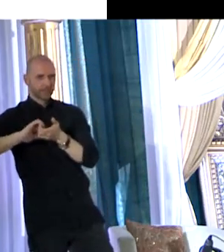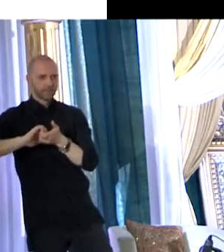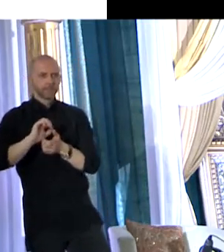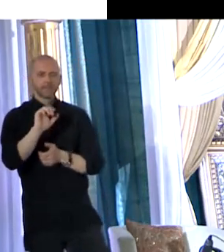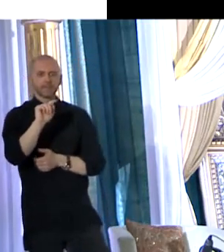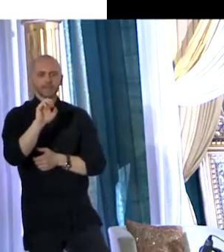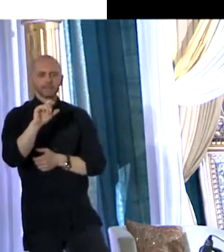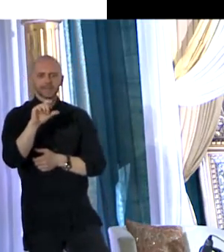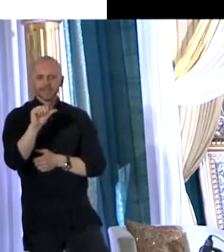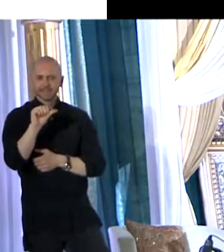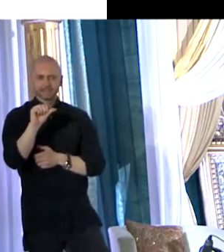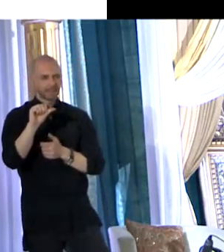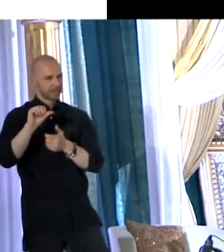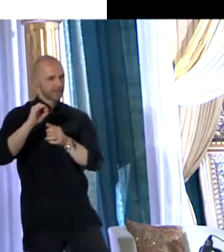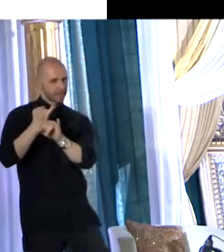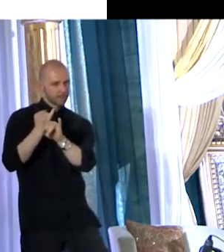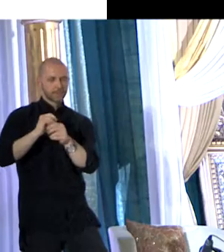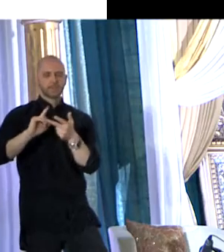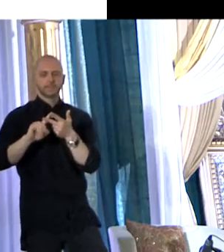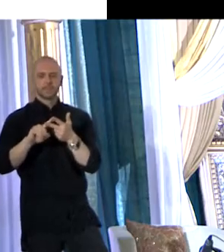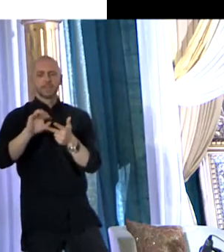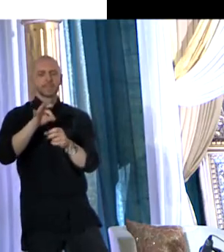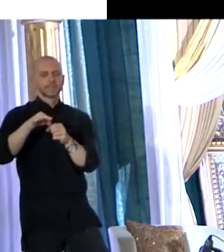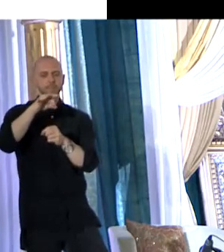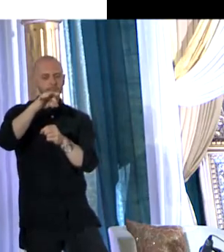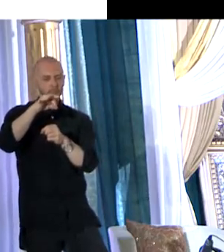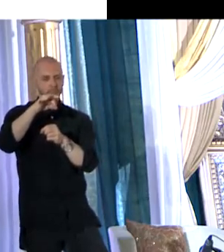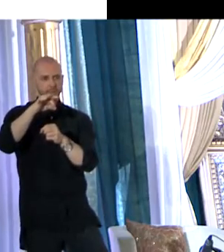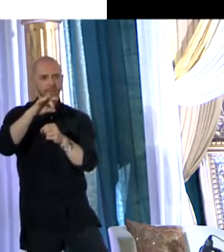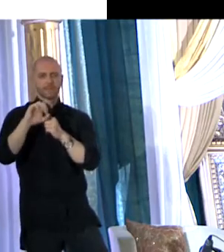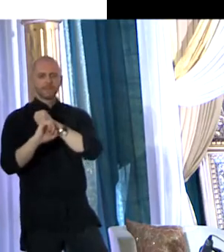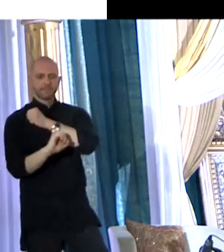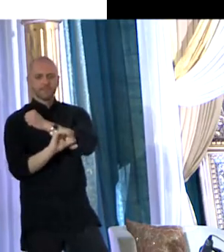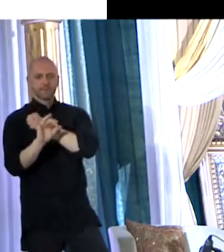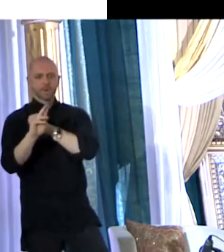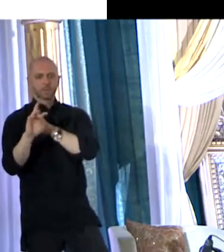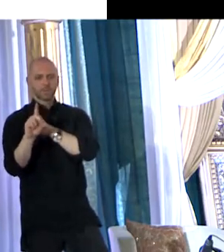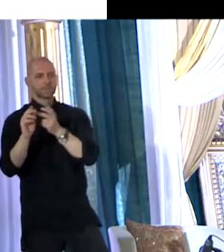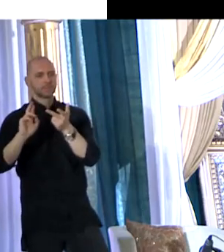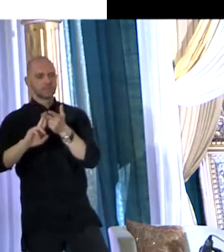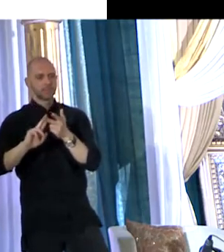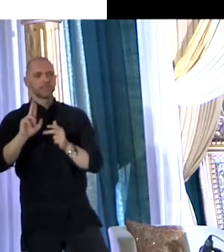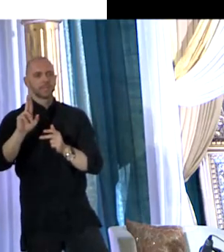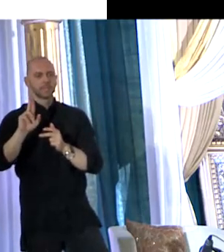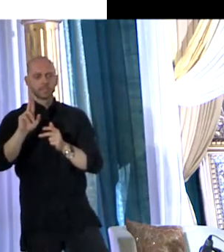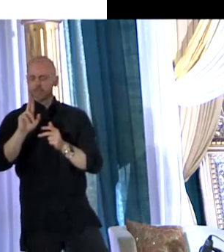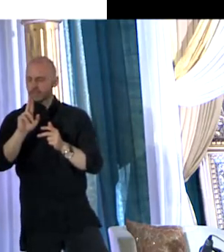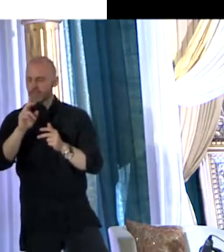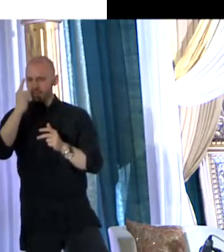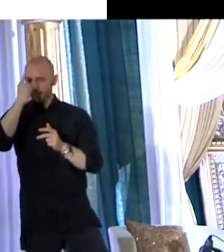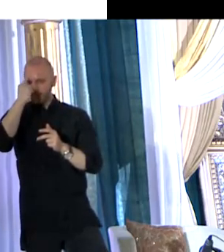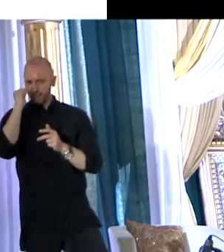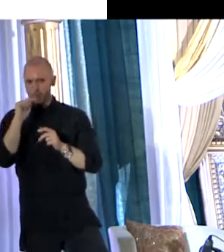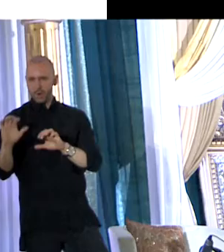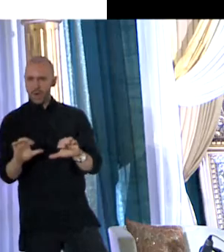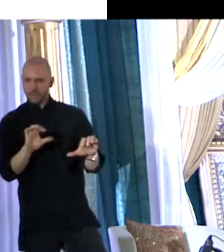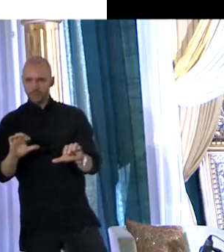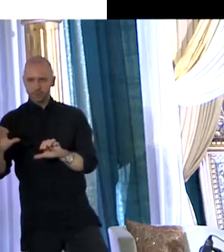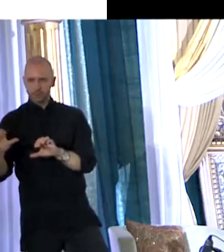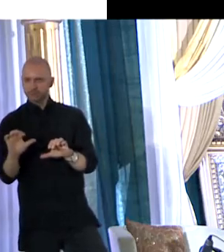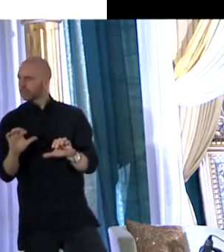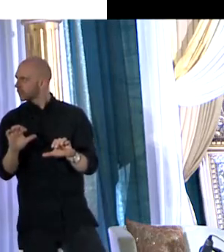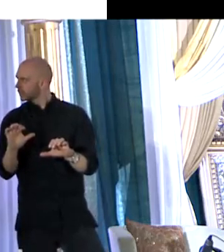In Spirit Foundation, the Canadian Race Relations Foundation, and Think for Actions, which is a Calgary-based group. So we